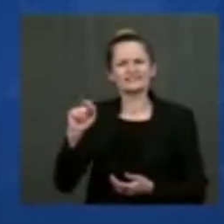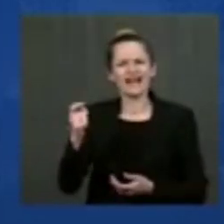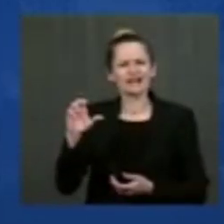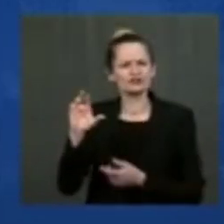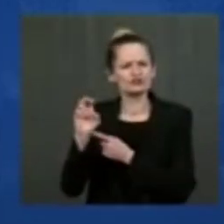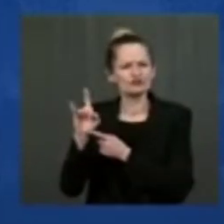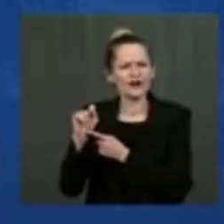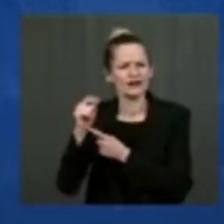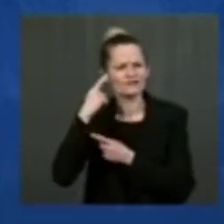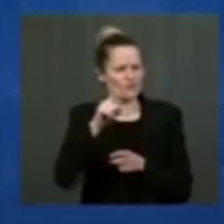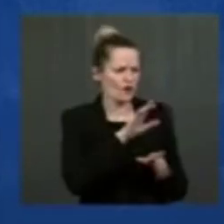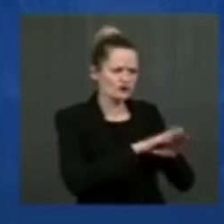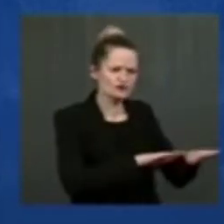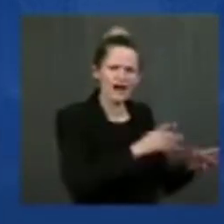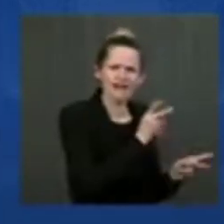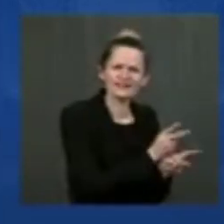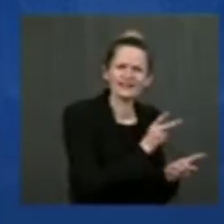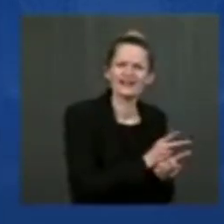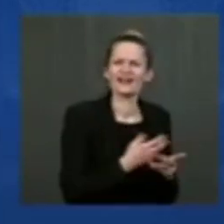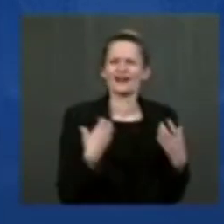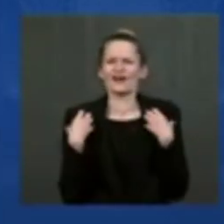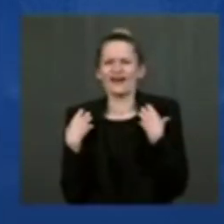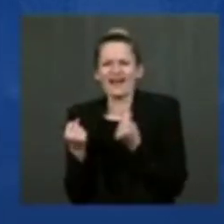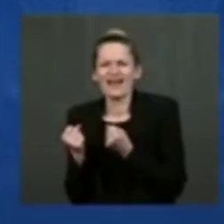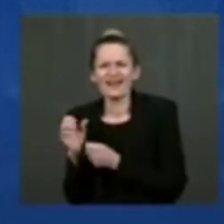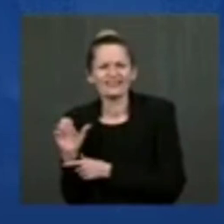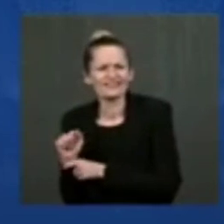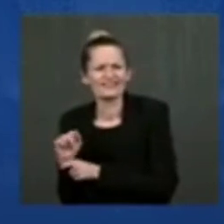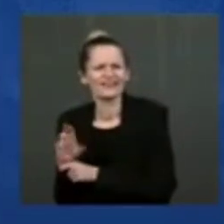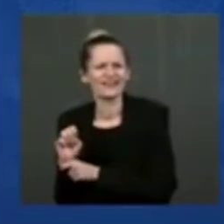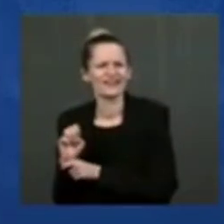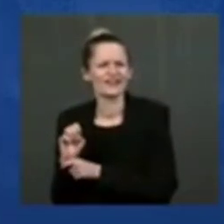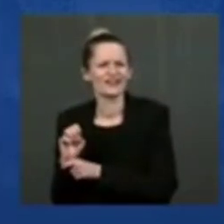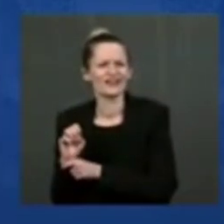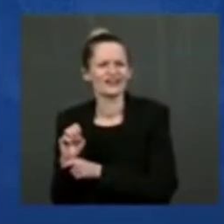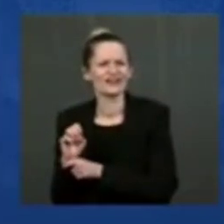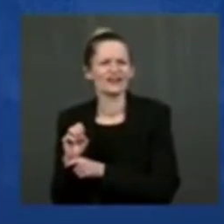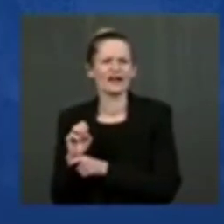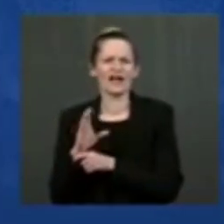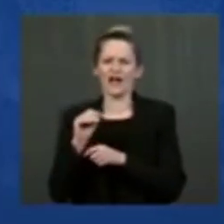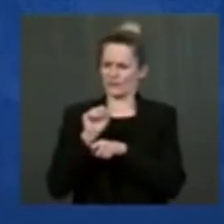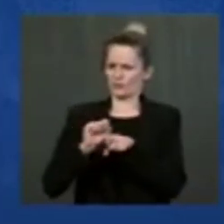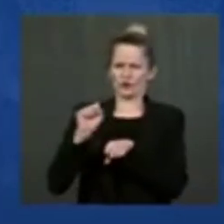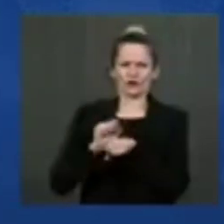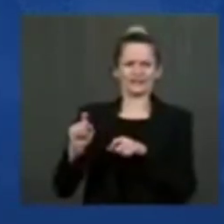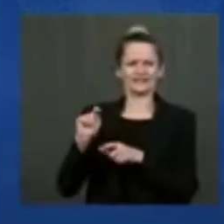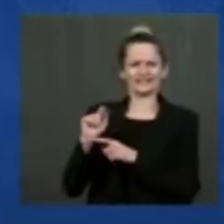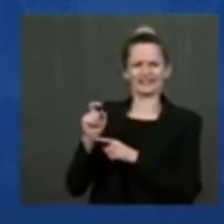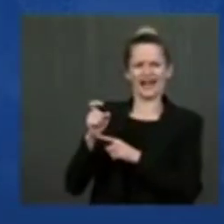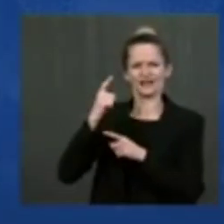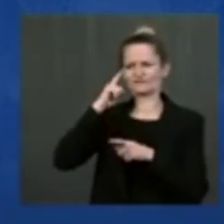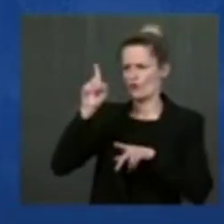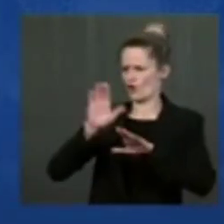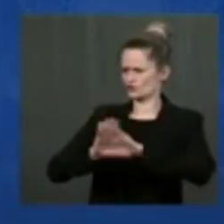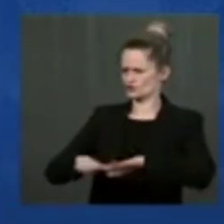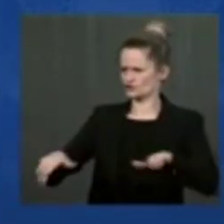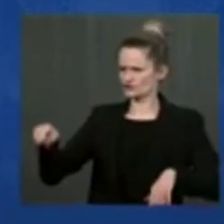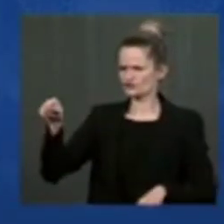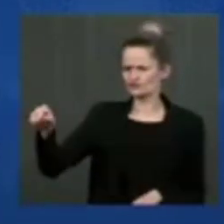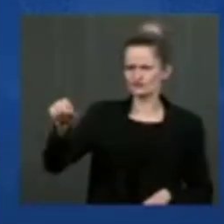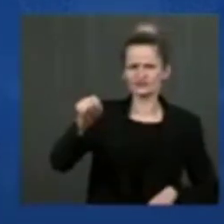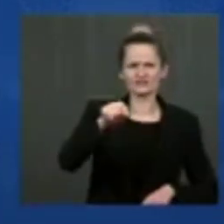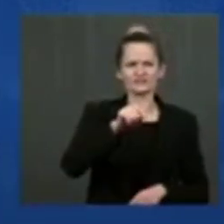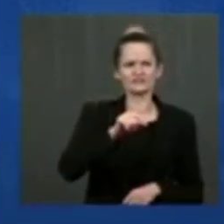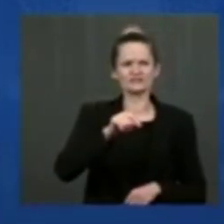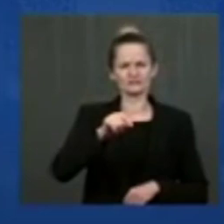significant monthly tax cut for working families with children. That's what it is. Everybody talks about my child tax credit. It is